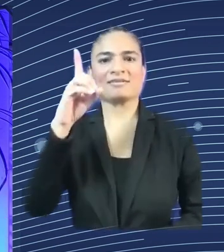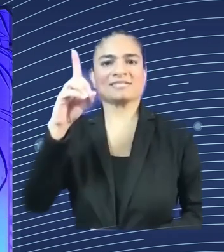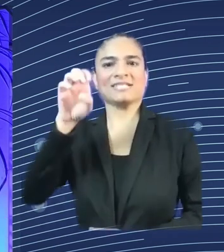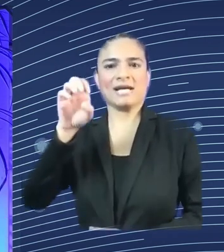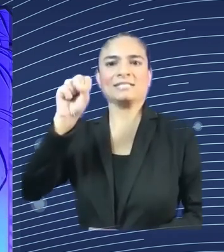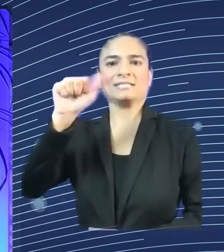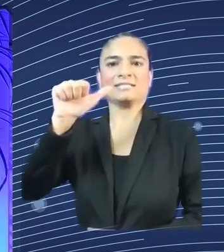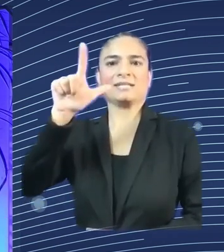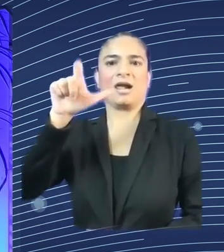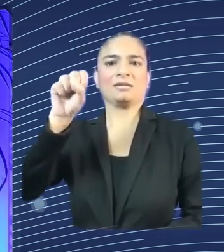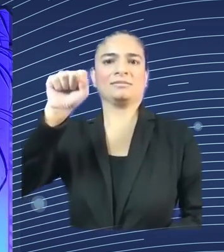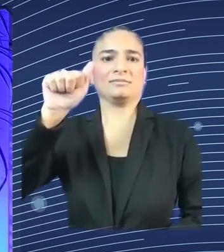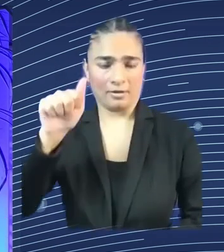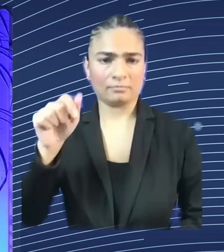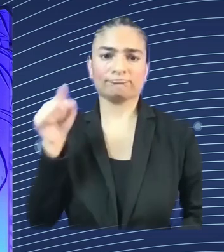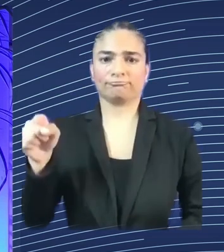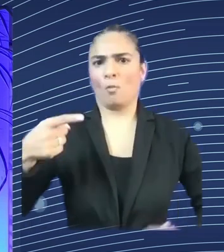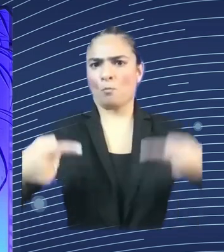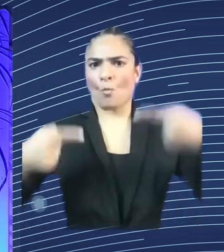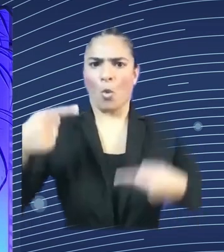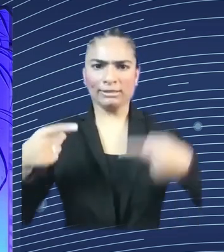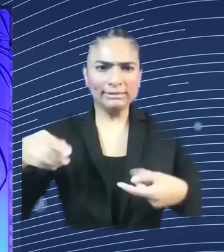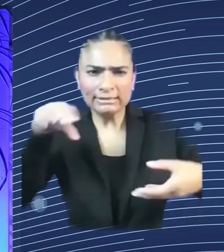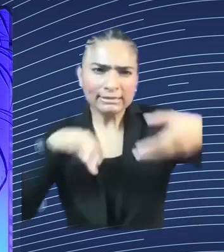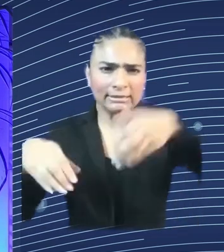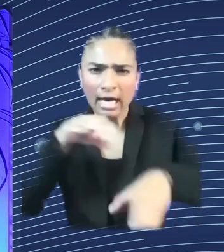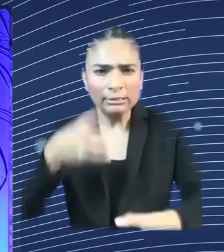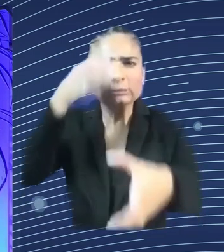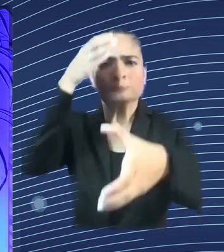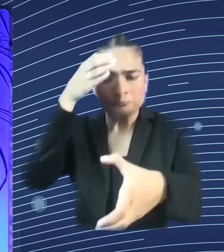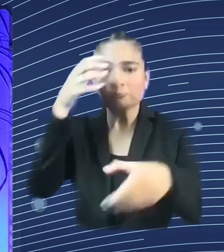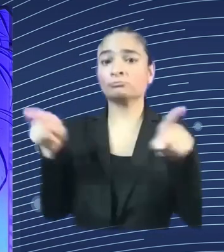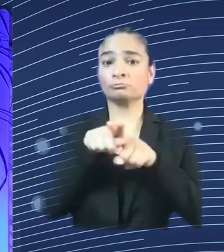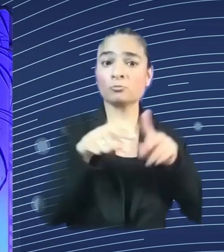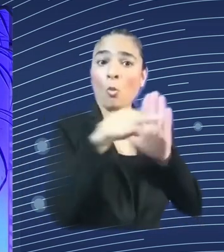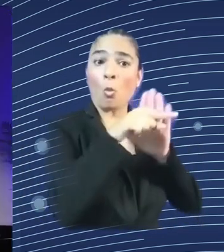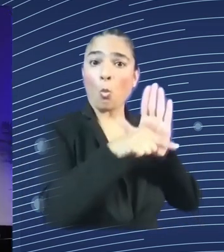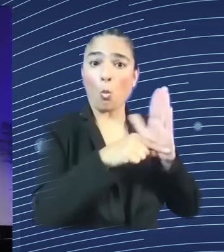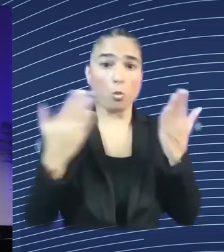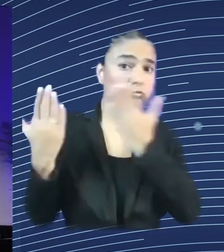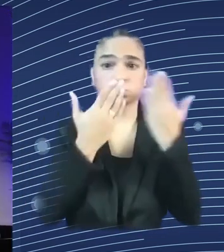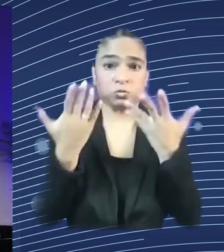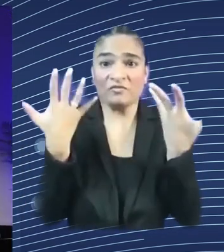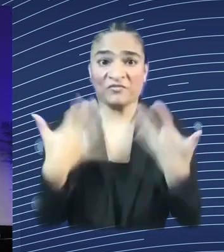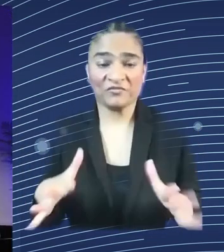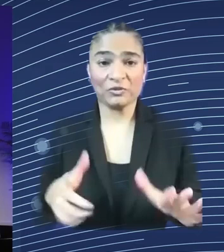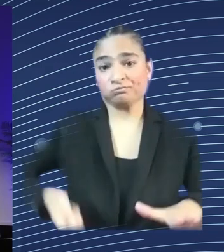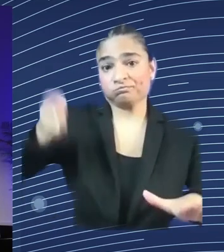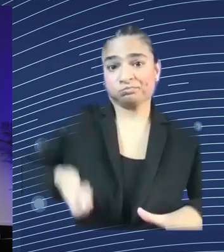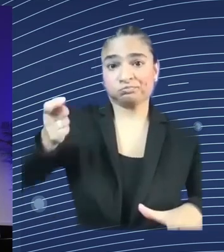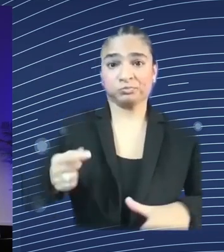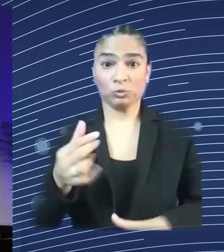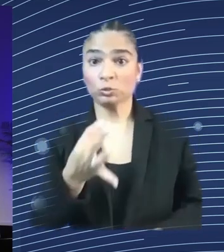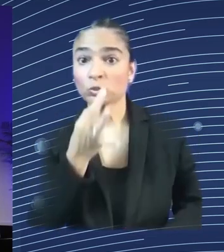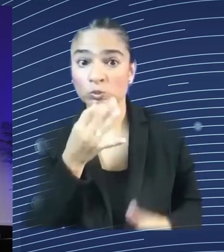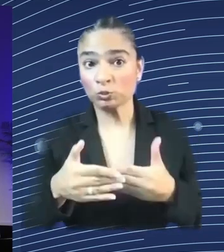Frank Victor Roland. He's co-founder of Wequity Belgium. He was coding since he was 12, but he also studied law.